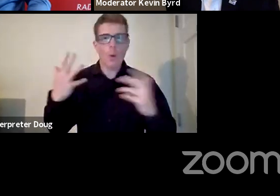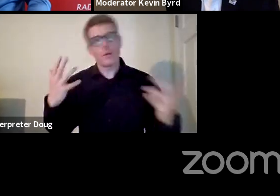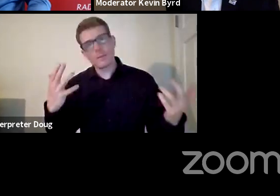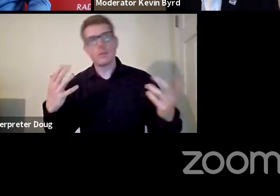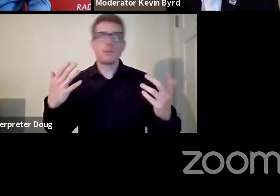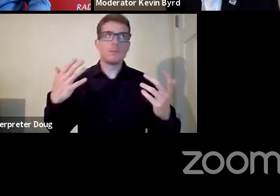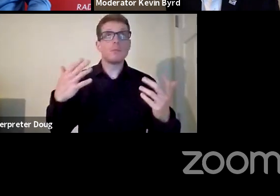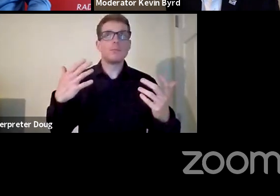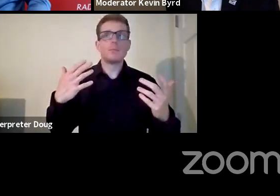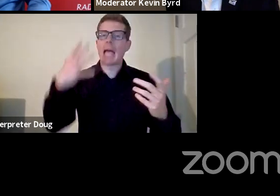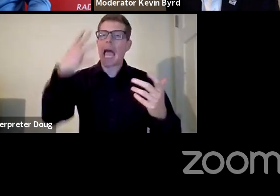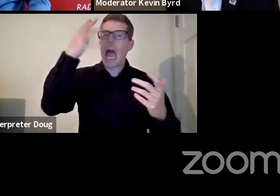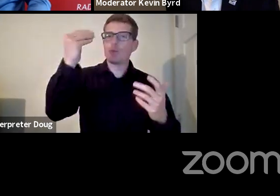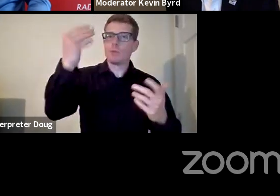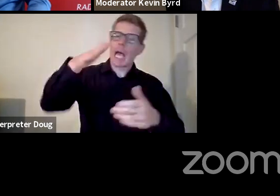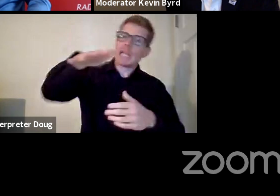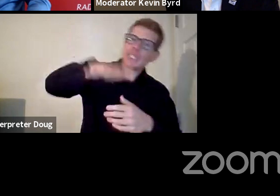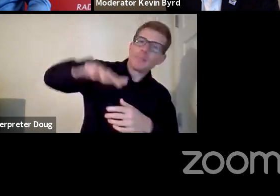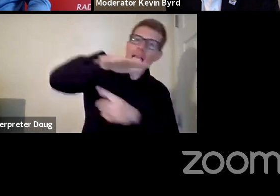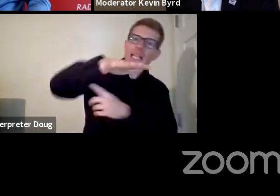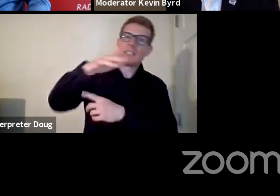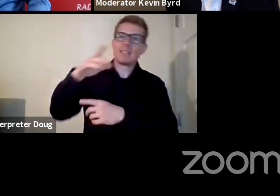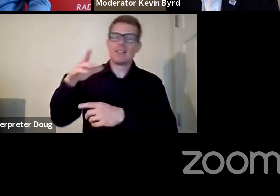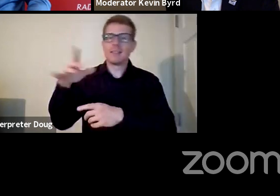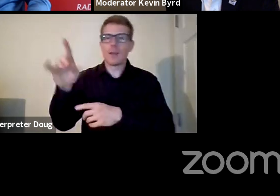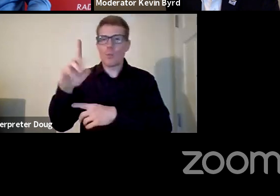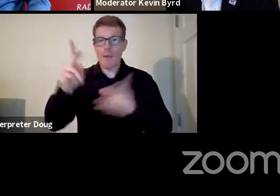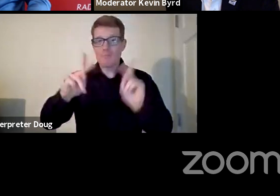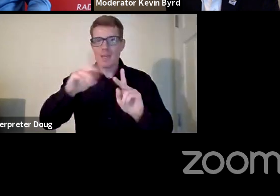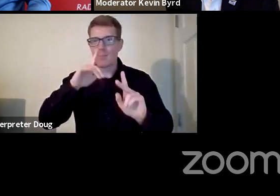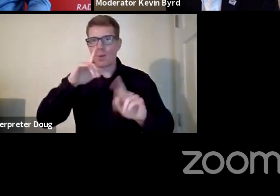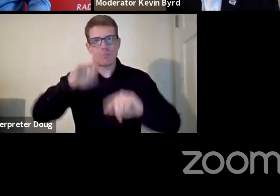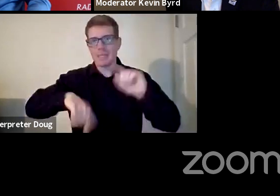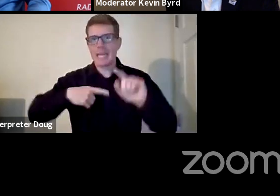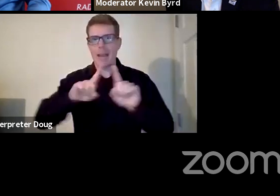outdoor space where people can't socially distance,